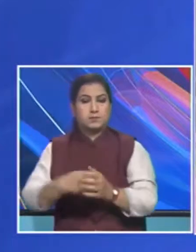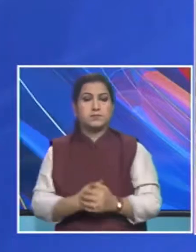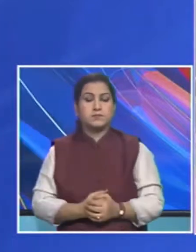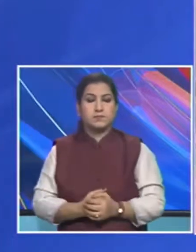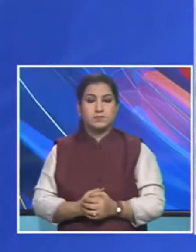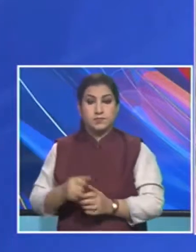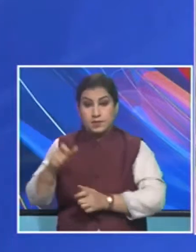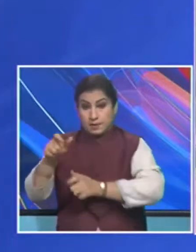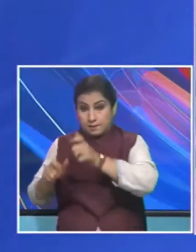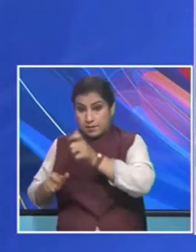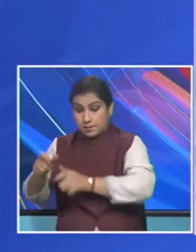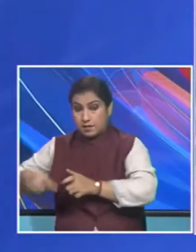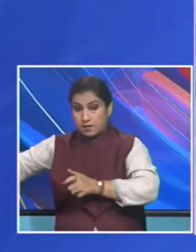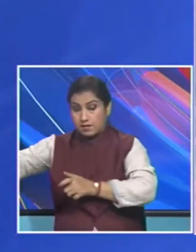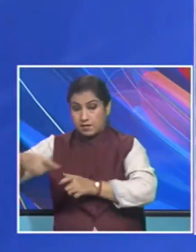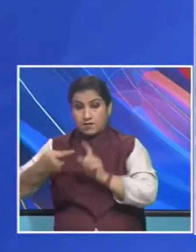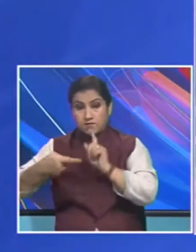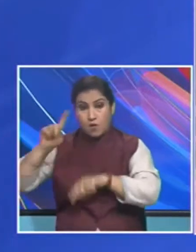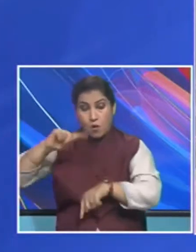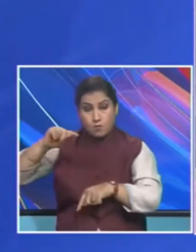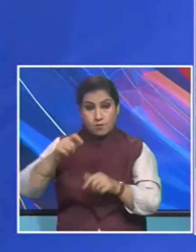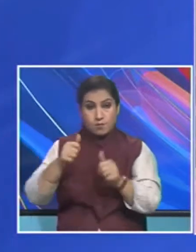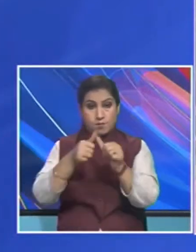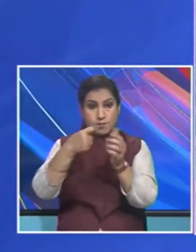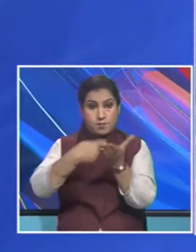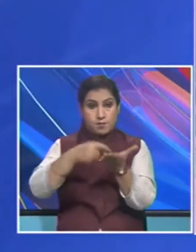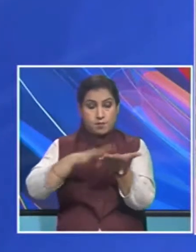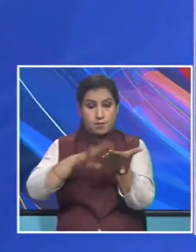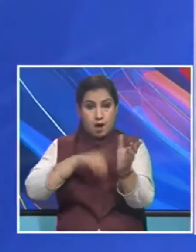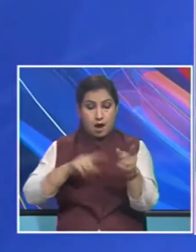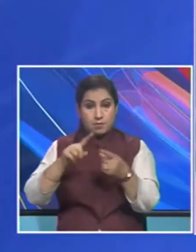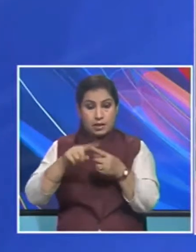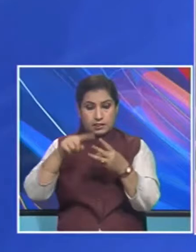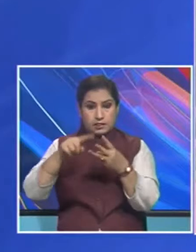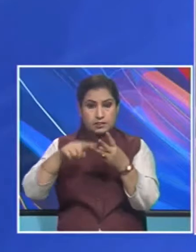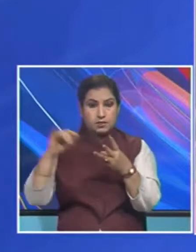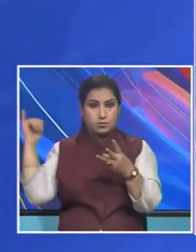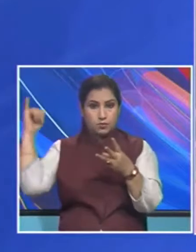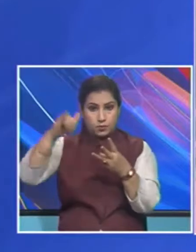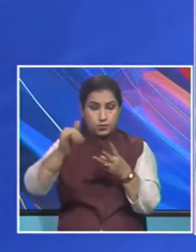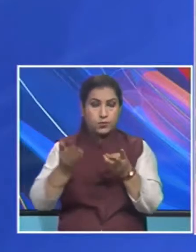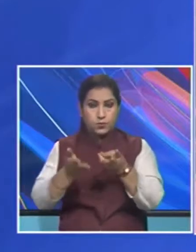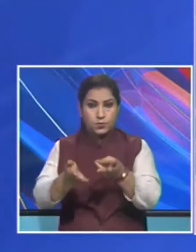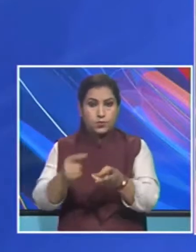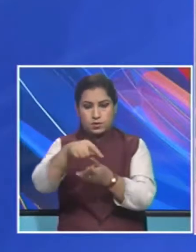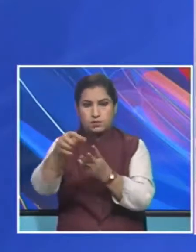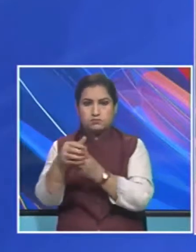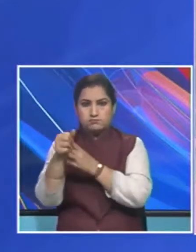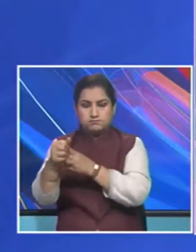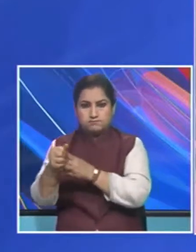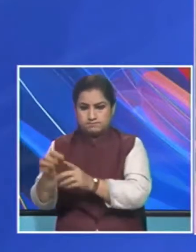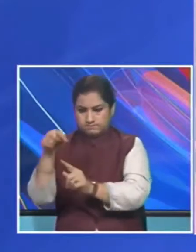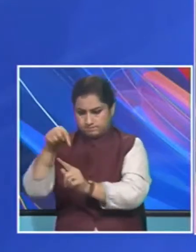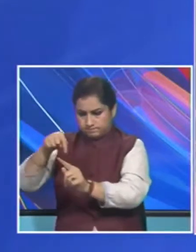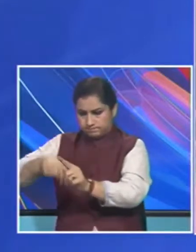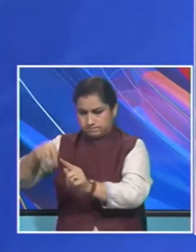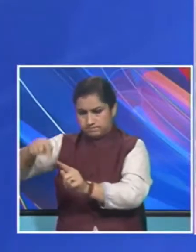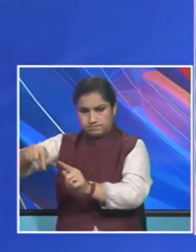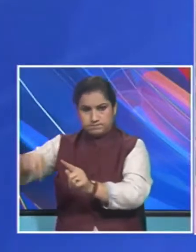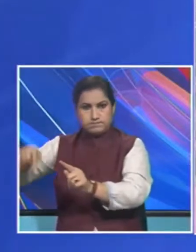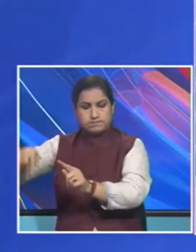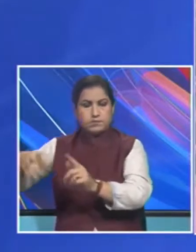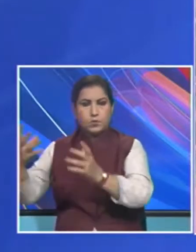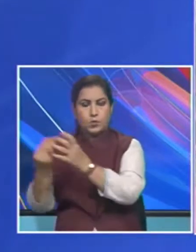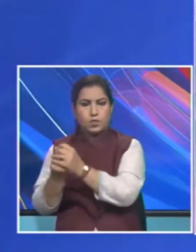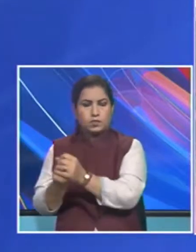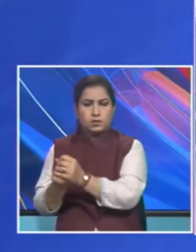personnel from the 3 services, and we showed you shots of this earlier, have lined up the path with arms